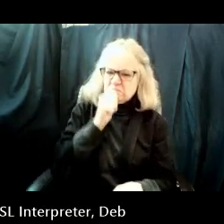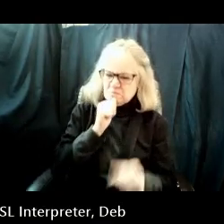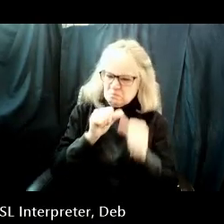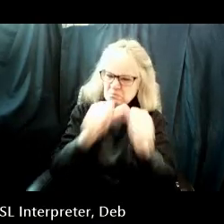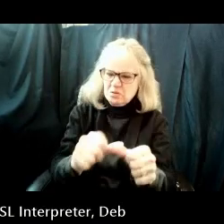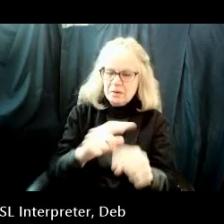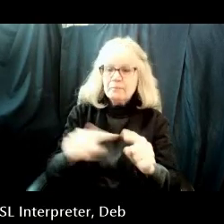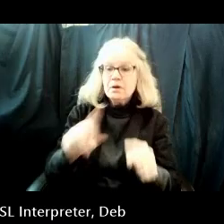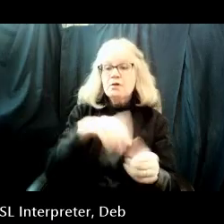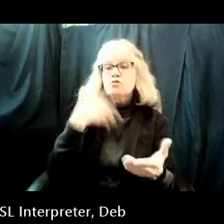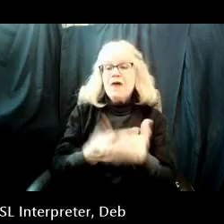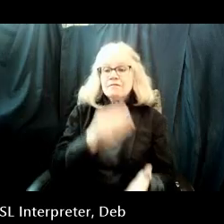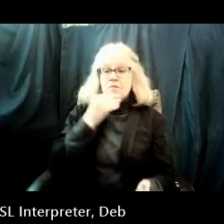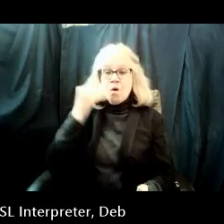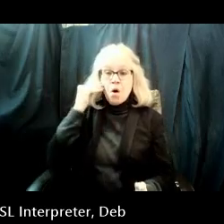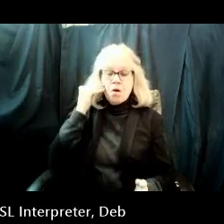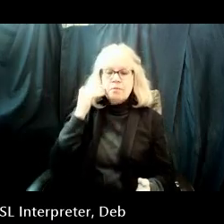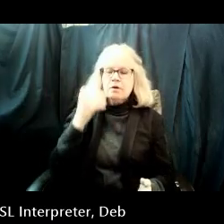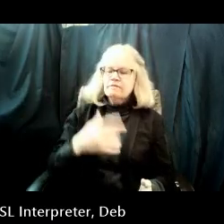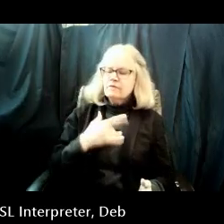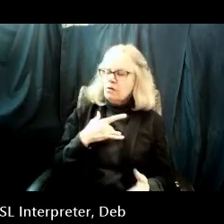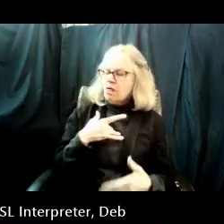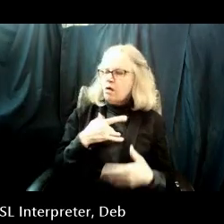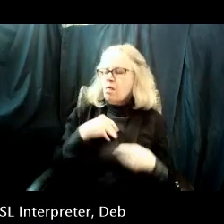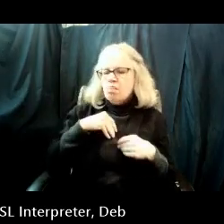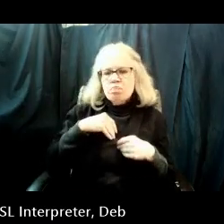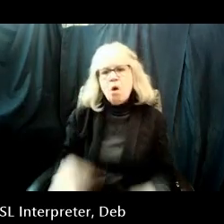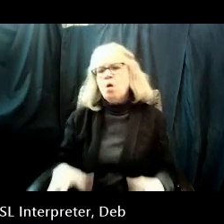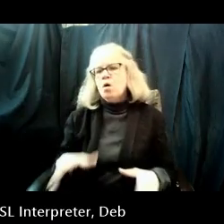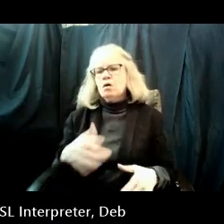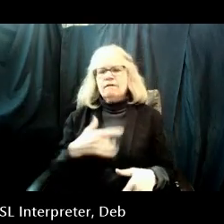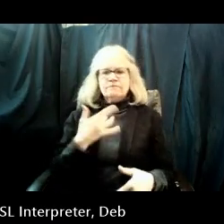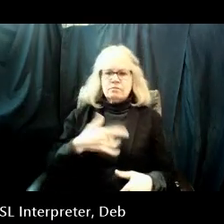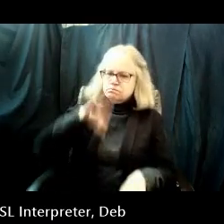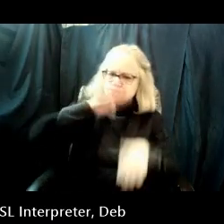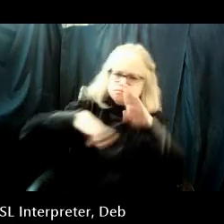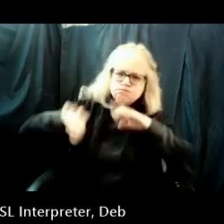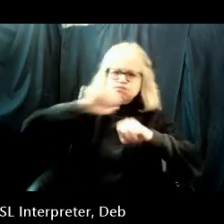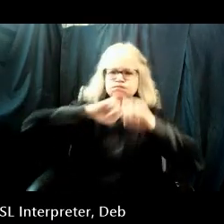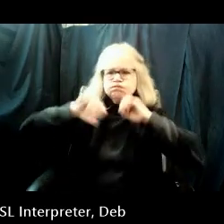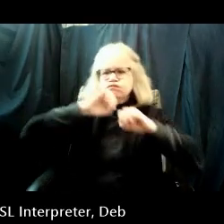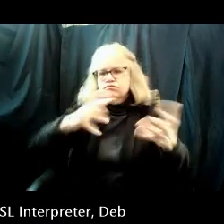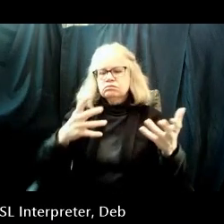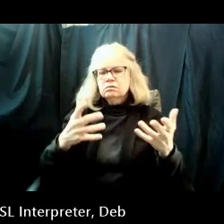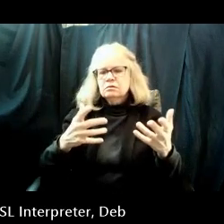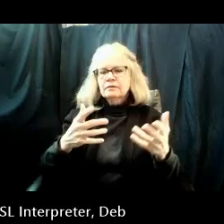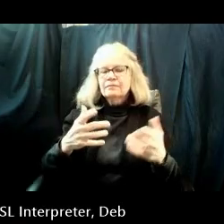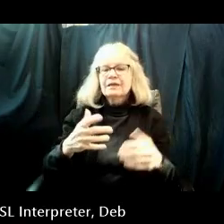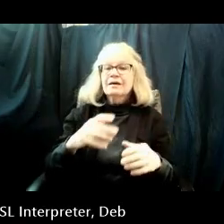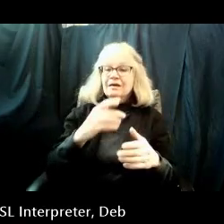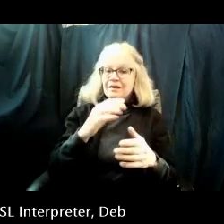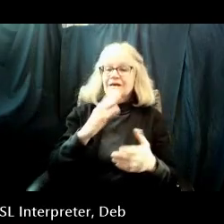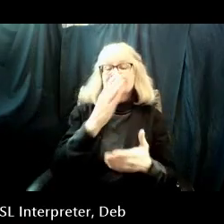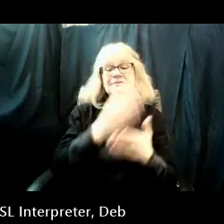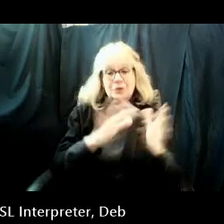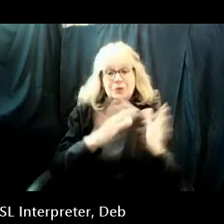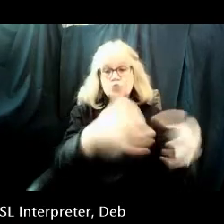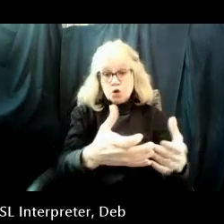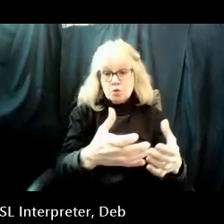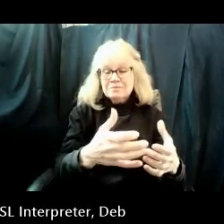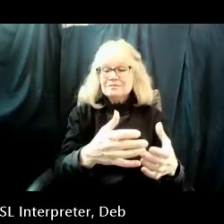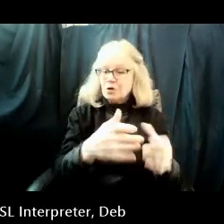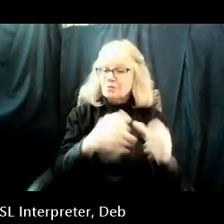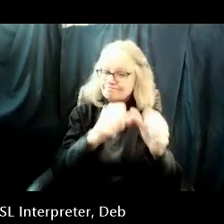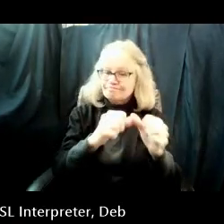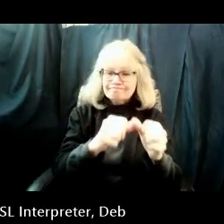have a profound sense of loss and frustration. And so certain groups are consistently misdiagnosed with other illnesses.